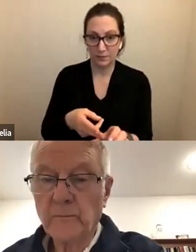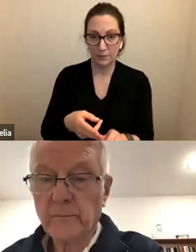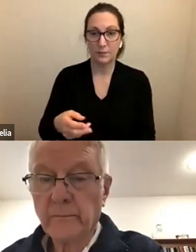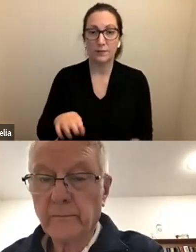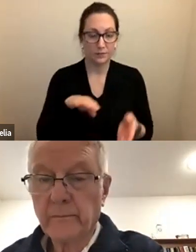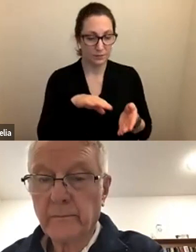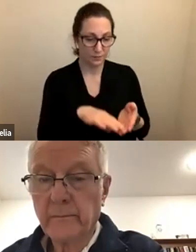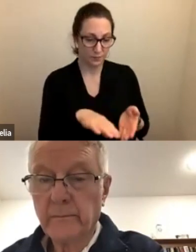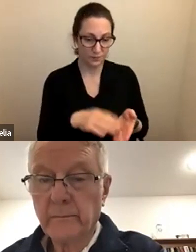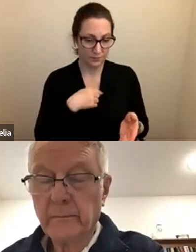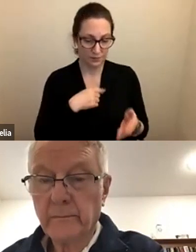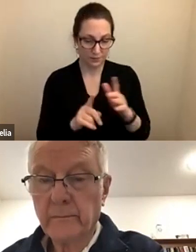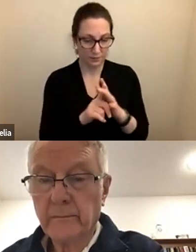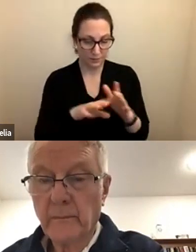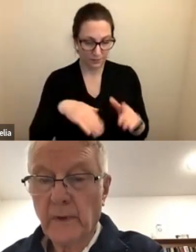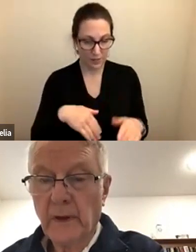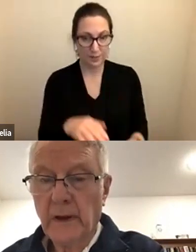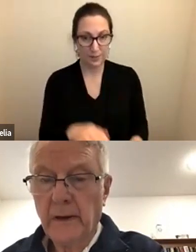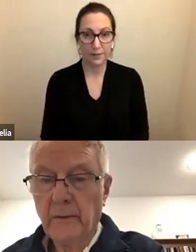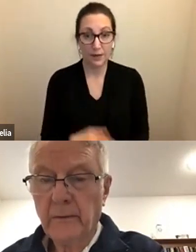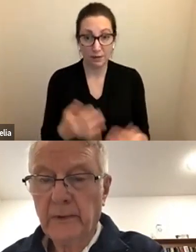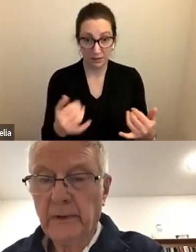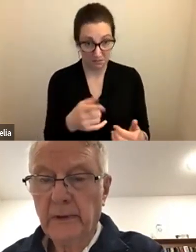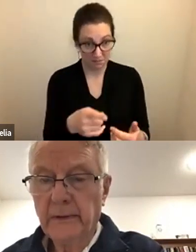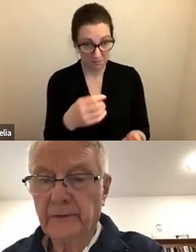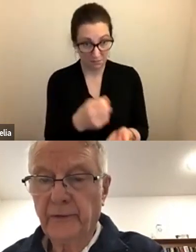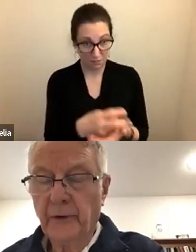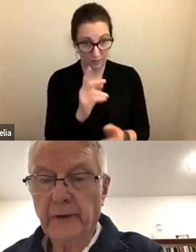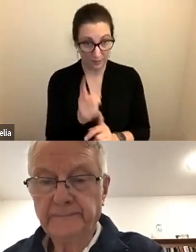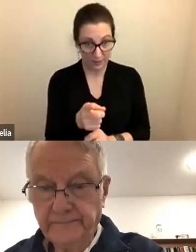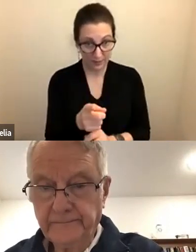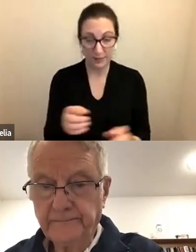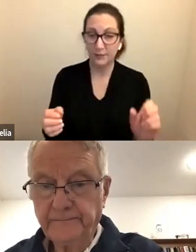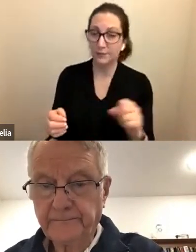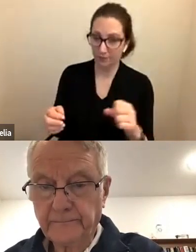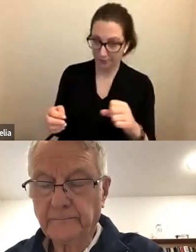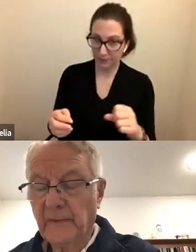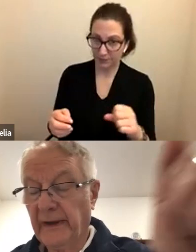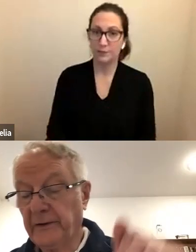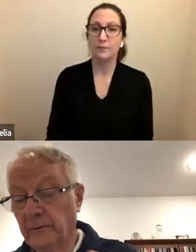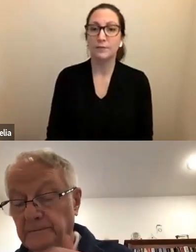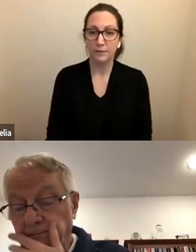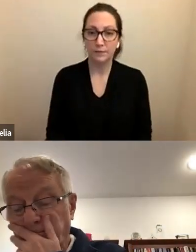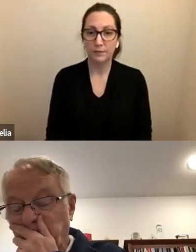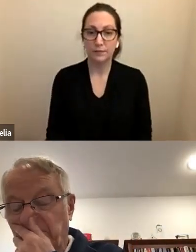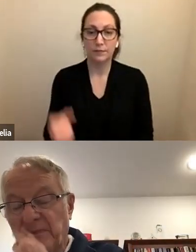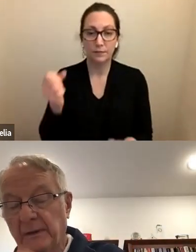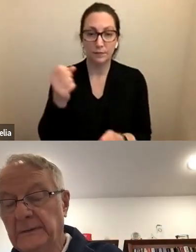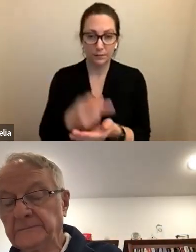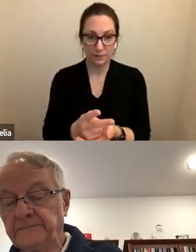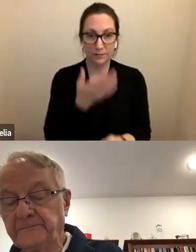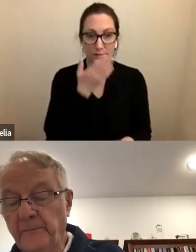Pardon me for joining late. I imagine we're approving the minutes. Yes, saying sir. yes. Thank you. Thank